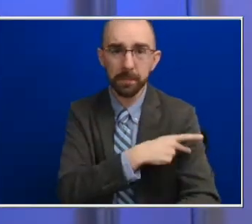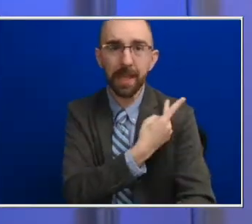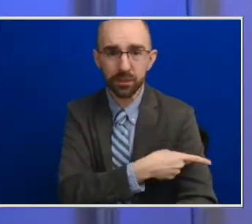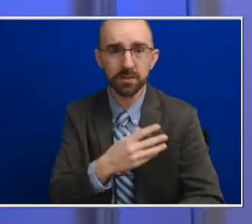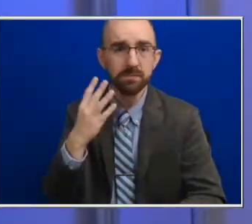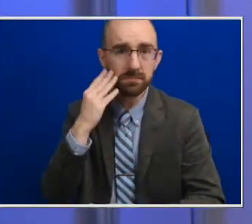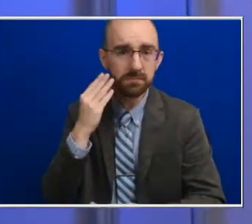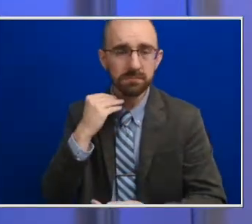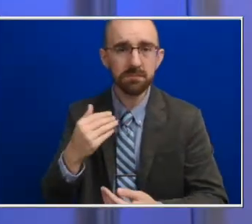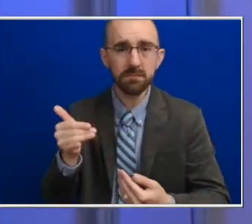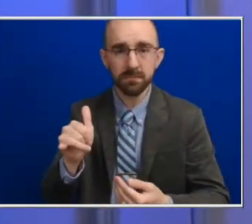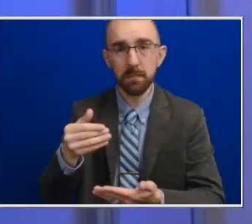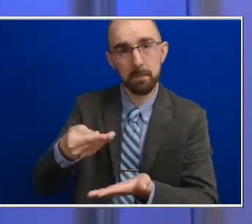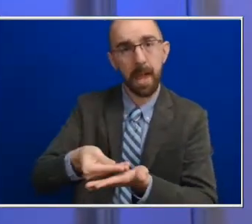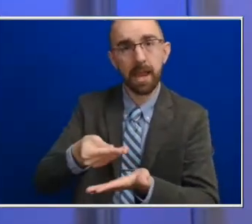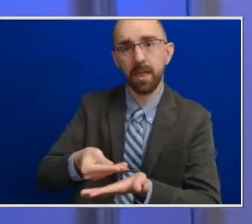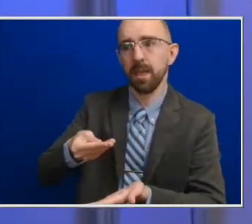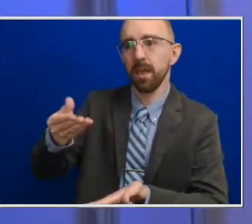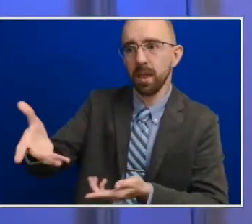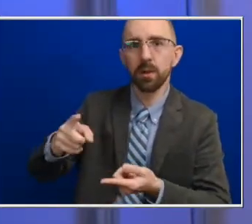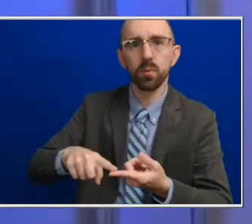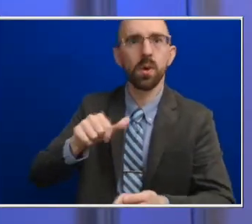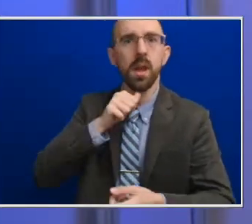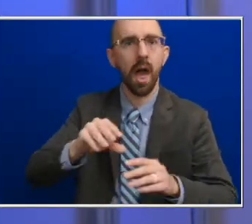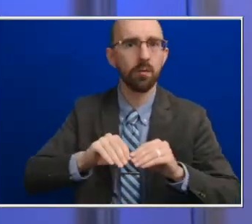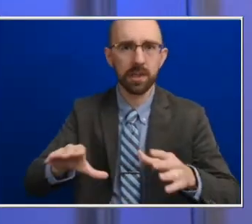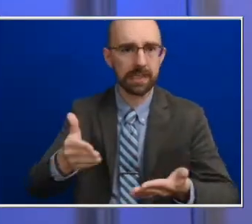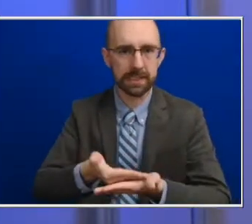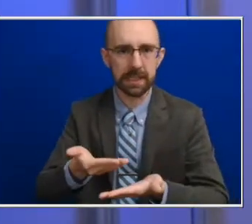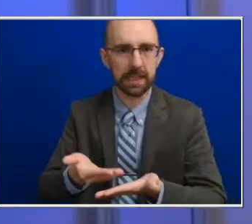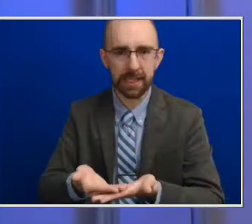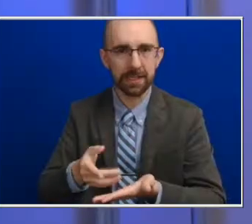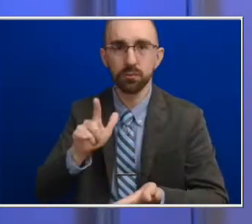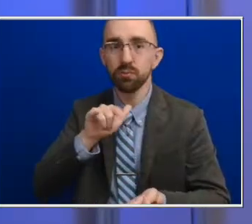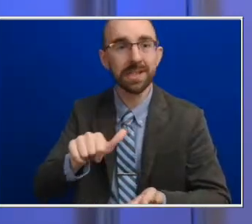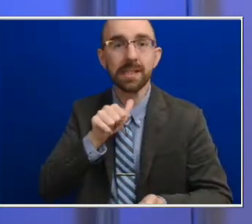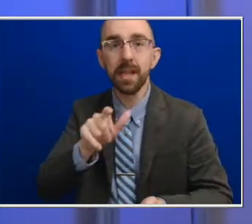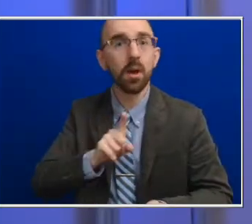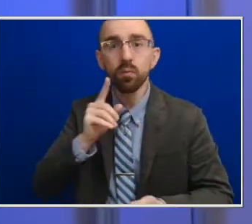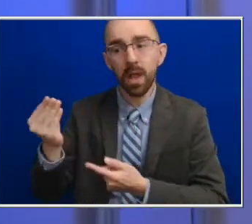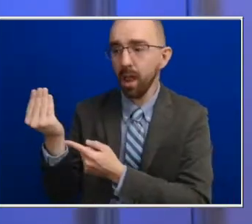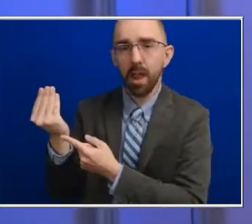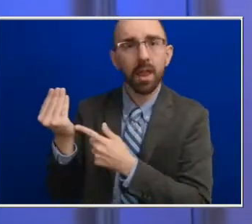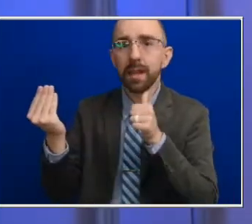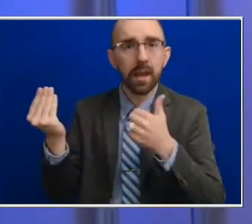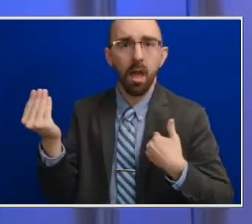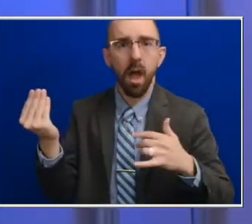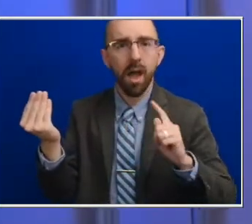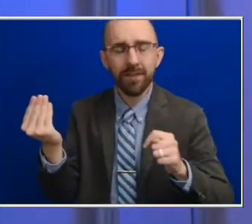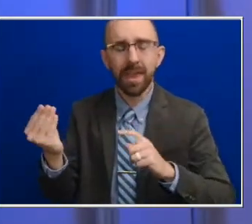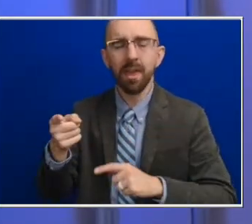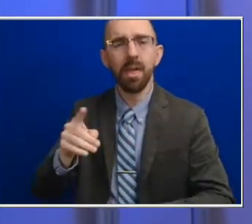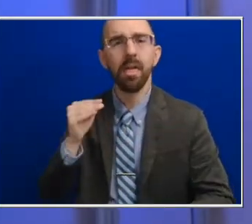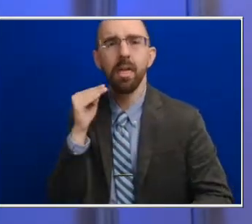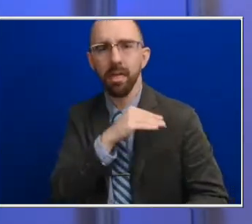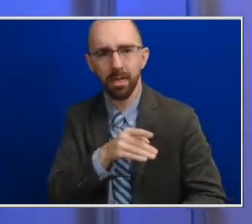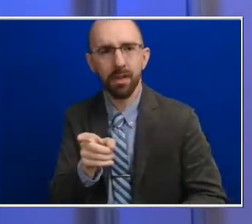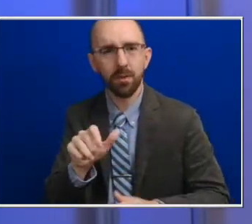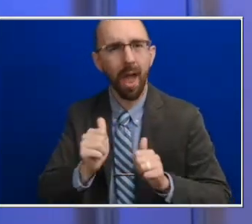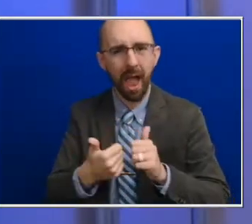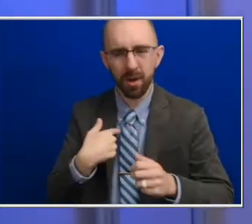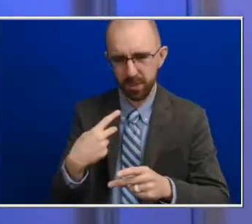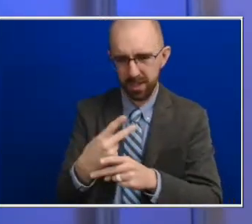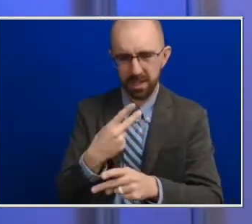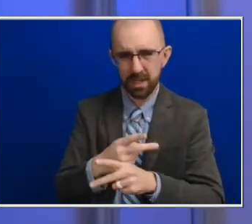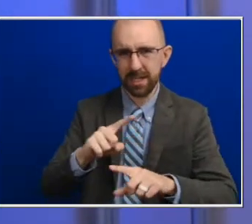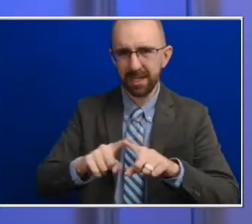given money to not have things released that never was actually reality. Oh my gosh. And so having conversations about how do we discern the difference between what's real and what's